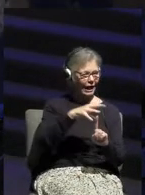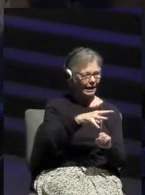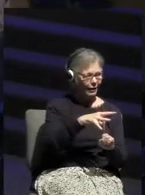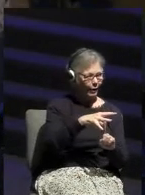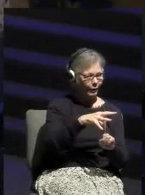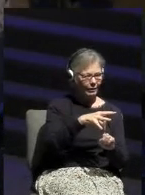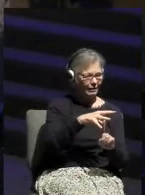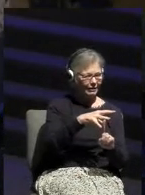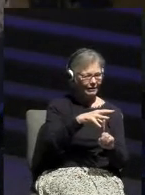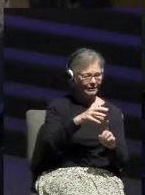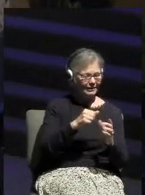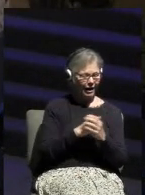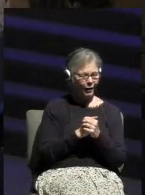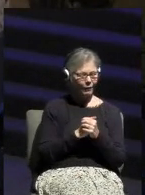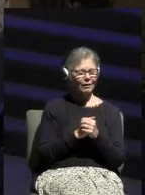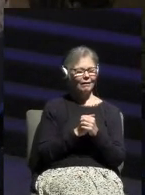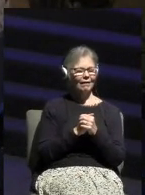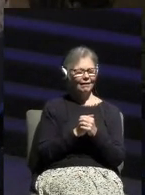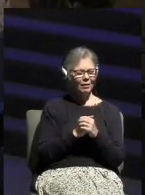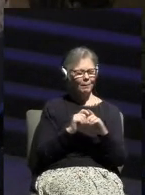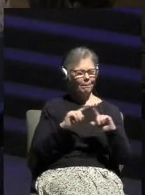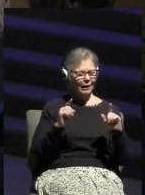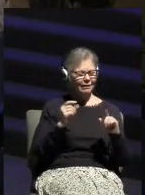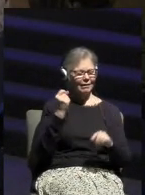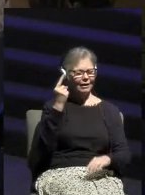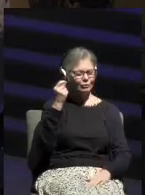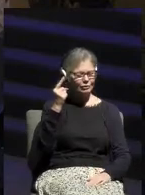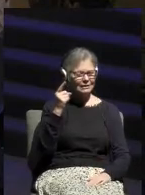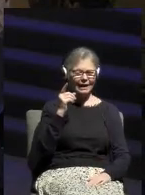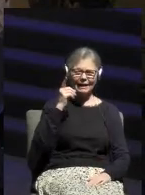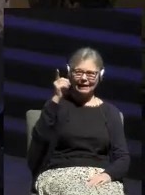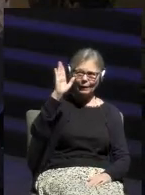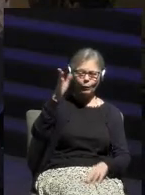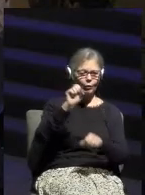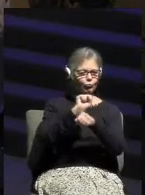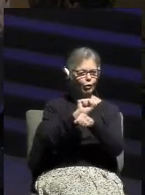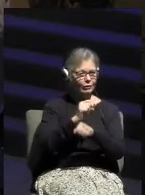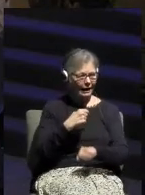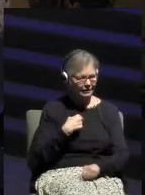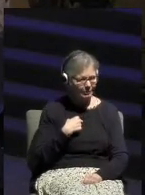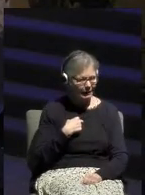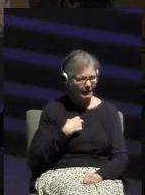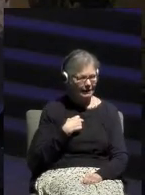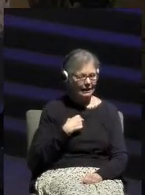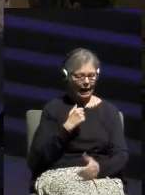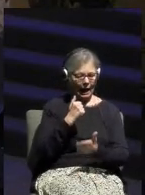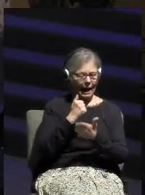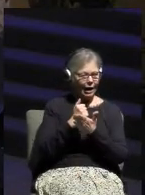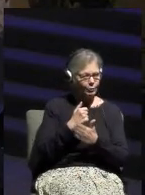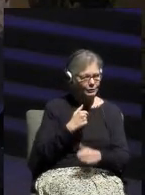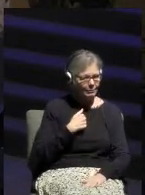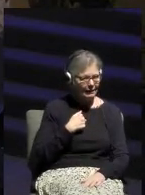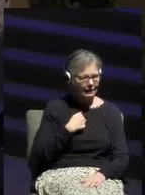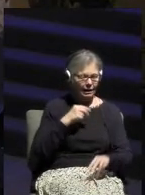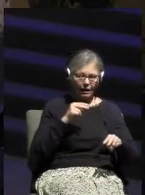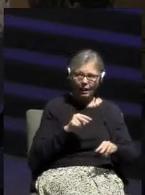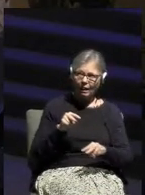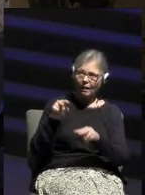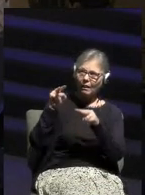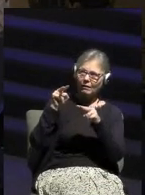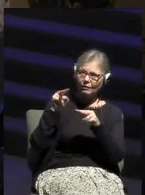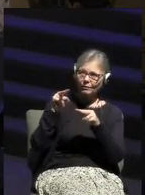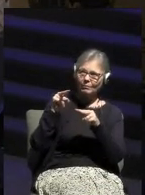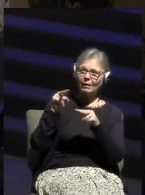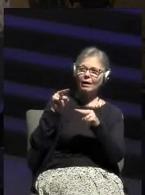But we get the concept and we understand that we should be attentive